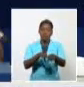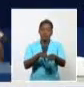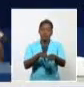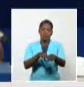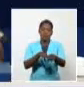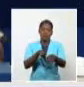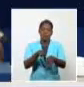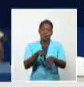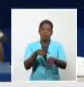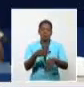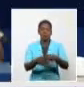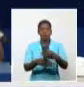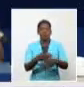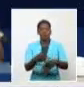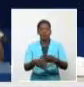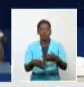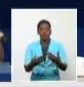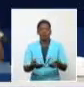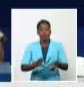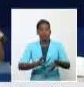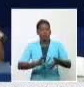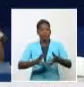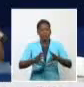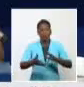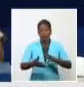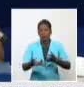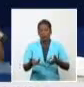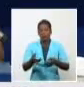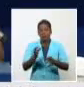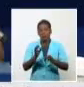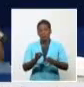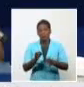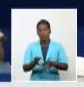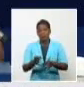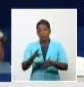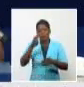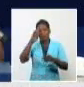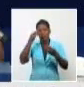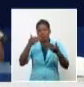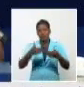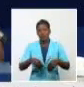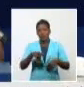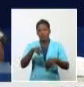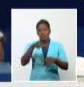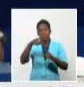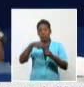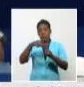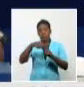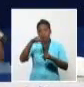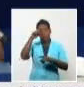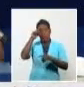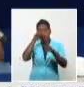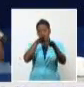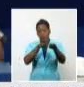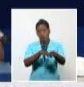with a history of high blood pressure and diabetes mellitus, who was admitted.